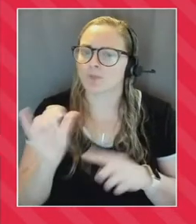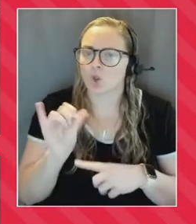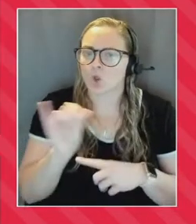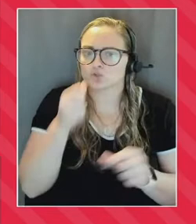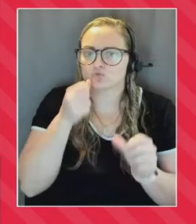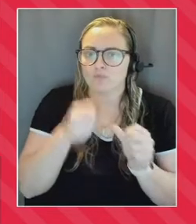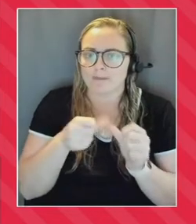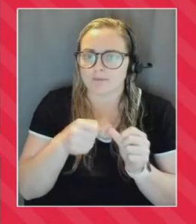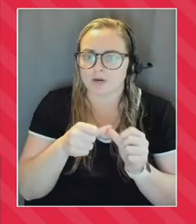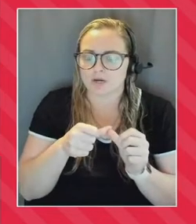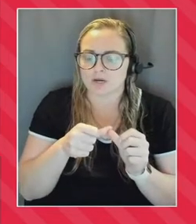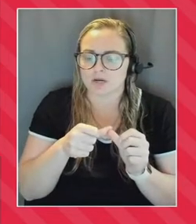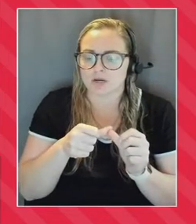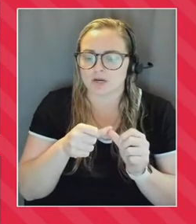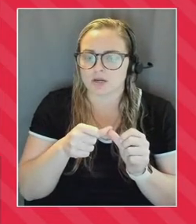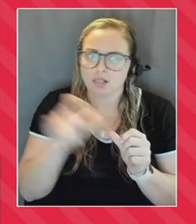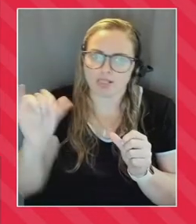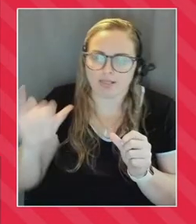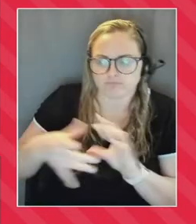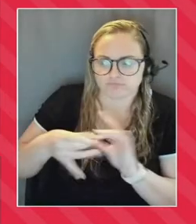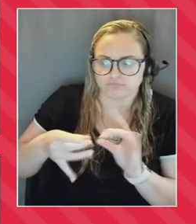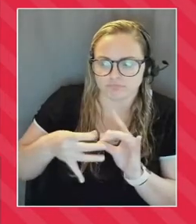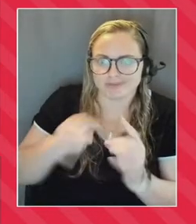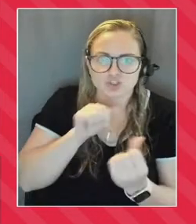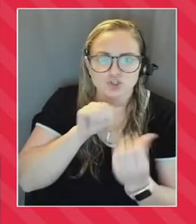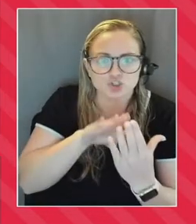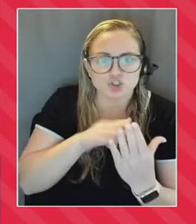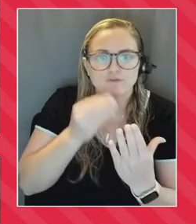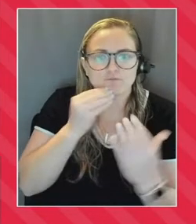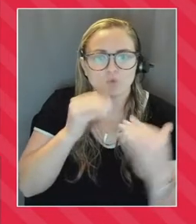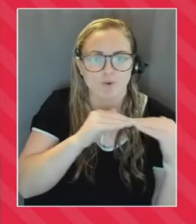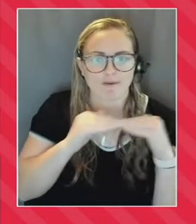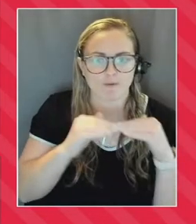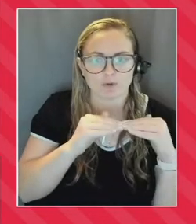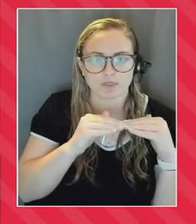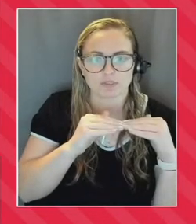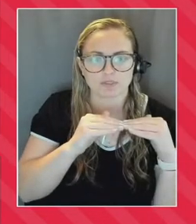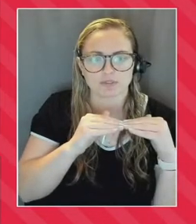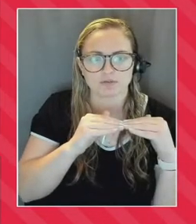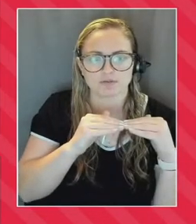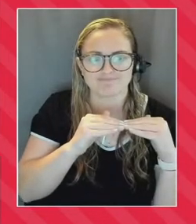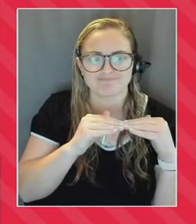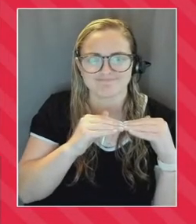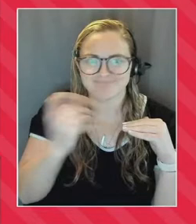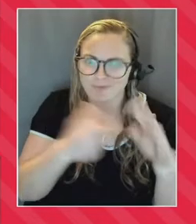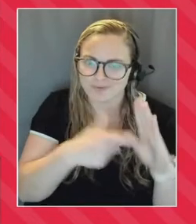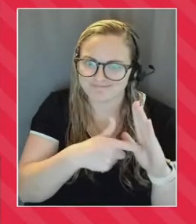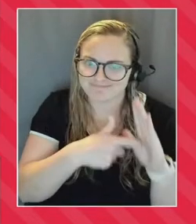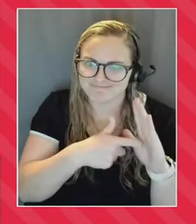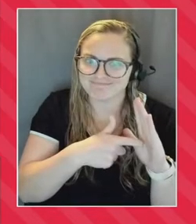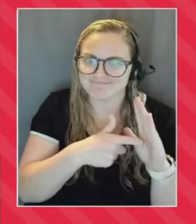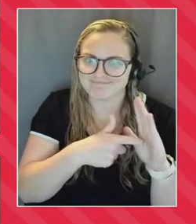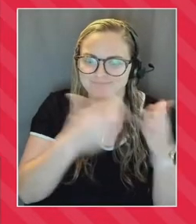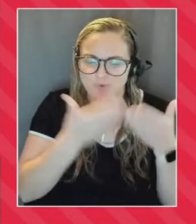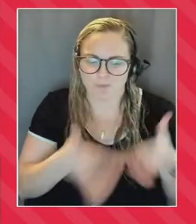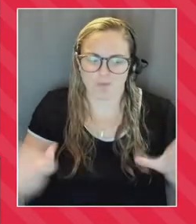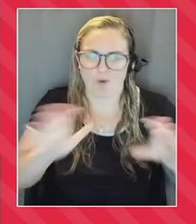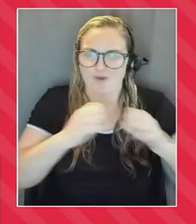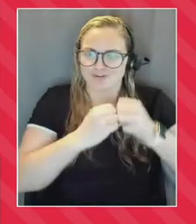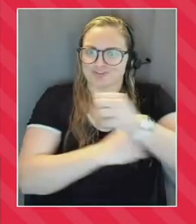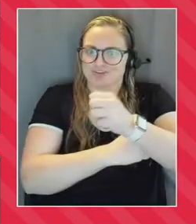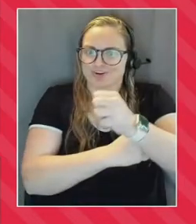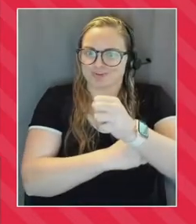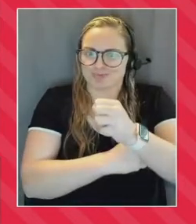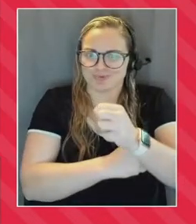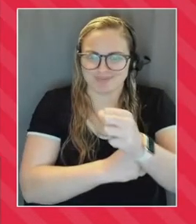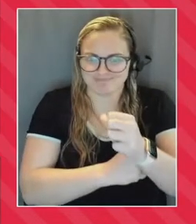remembering, as mentioned, that addressing food equities always demands addressing broader structural inequities. And